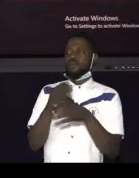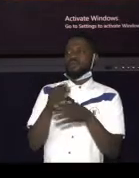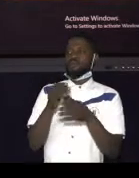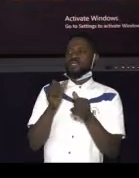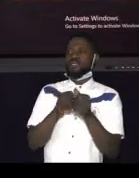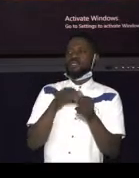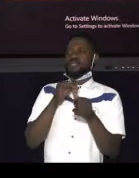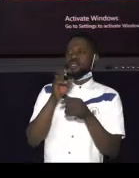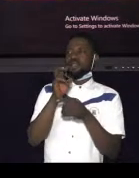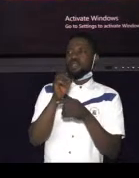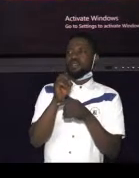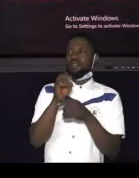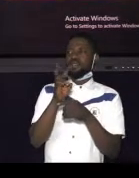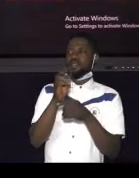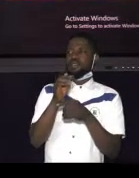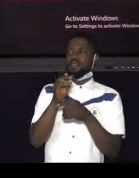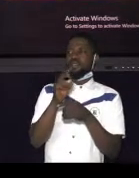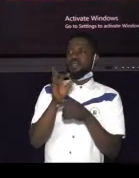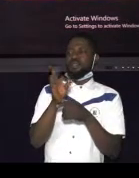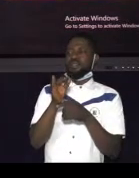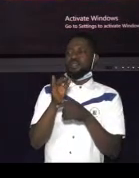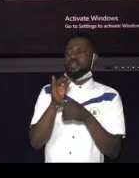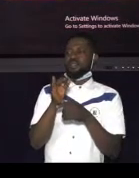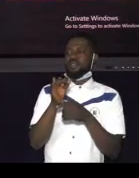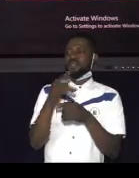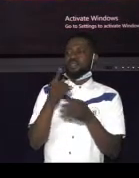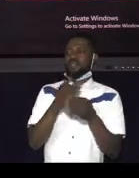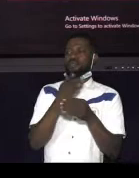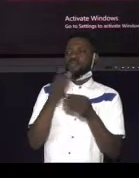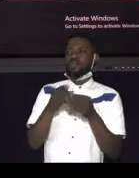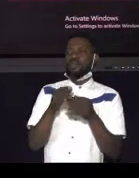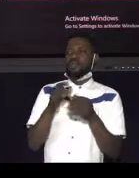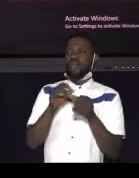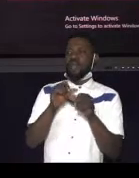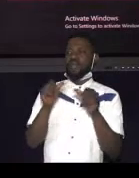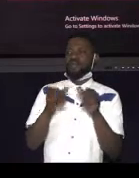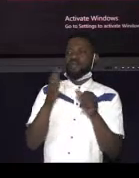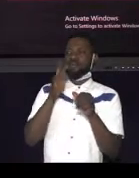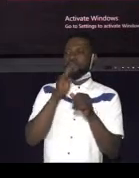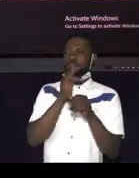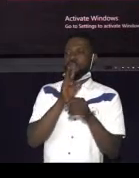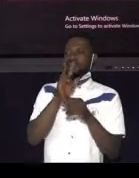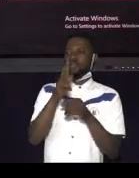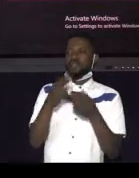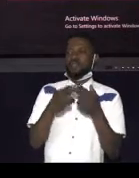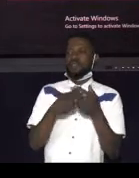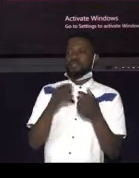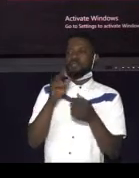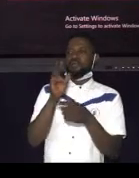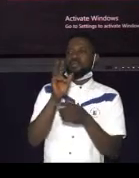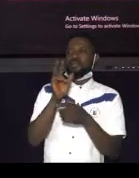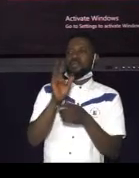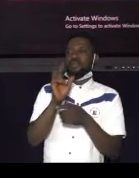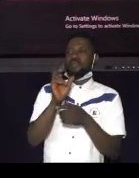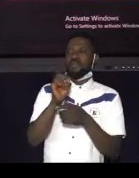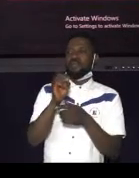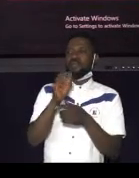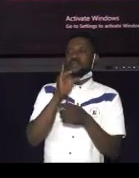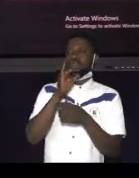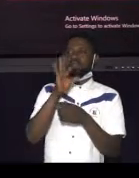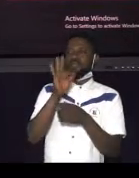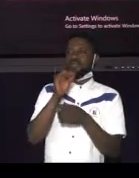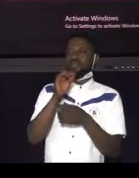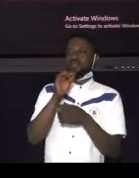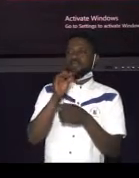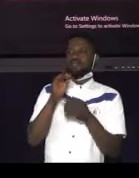30 degrees, 30, 60, 90. So the total angle should be 3 times 30, and that is 90 degrees. Although I prefer